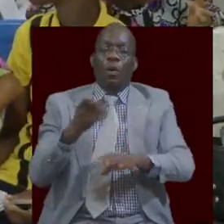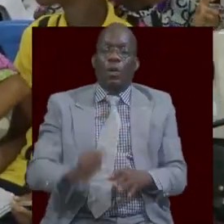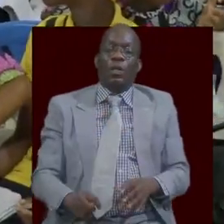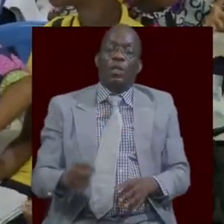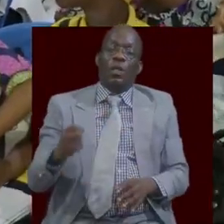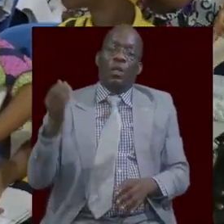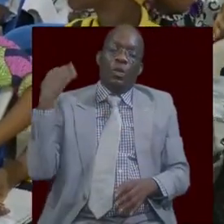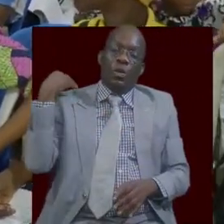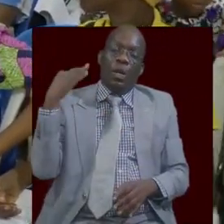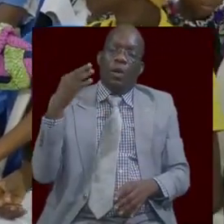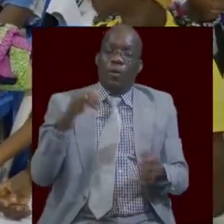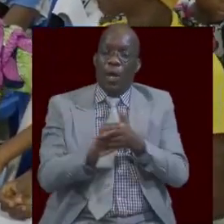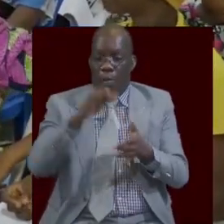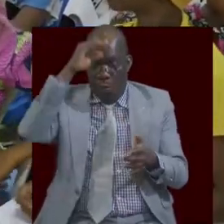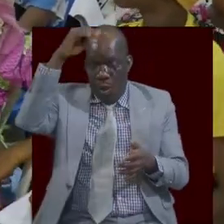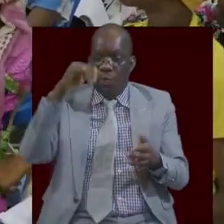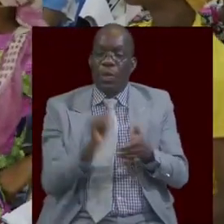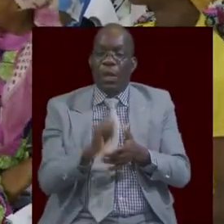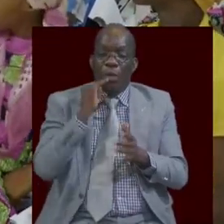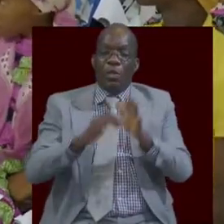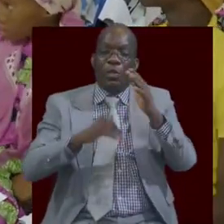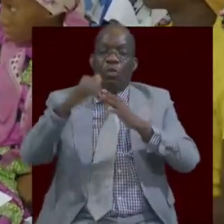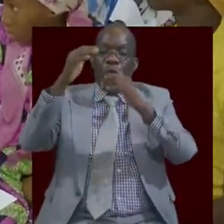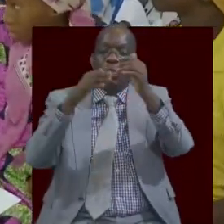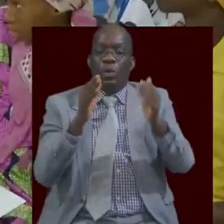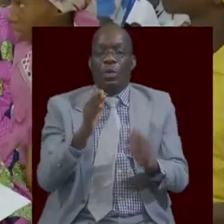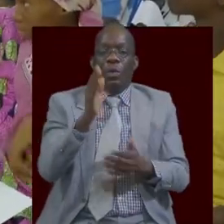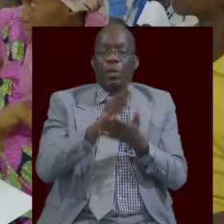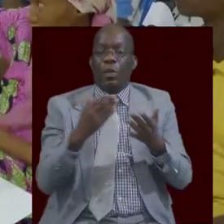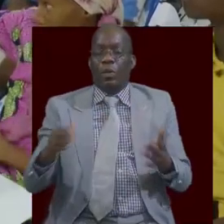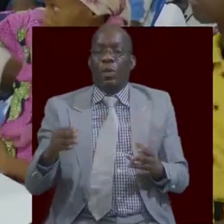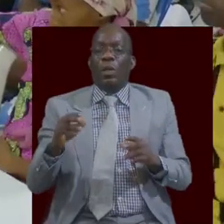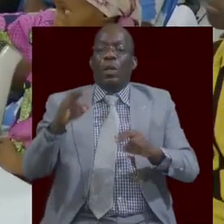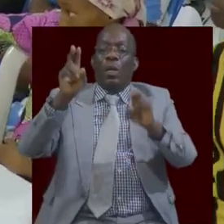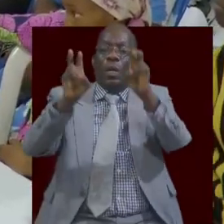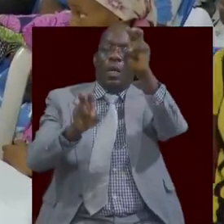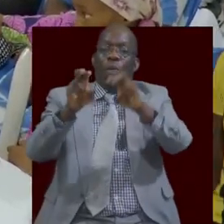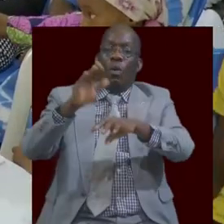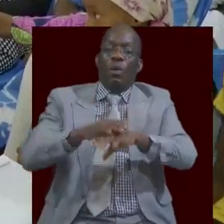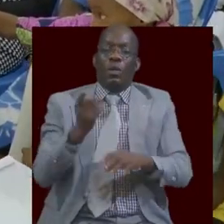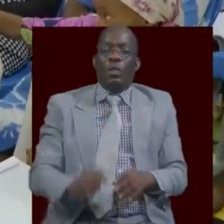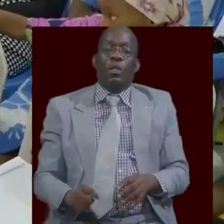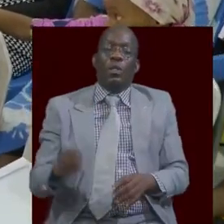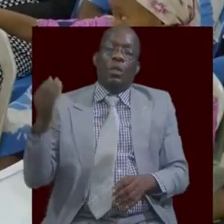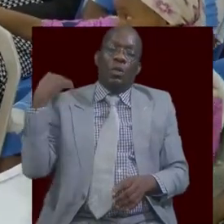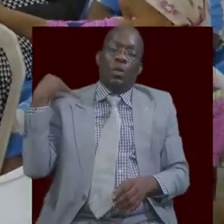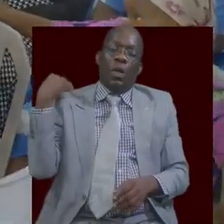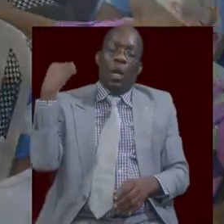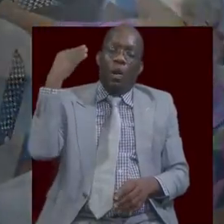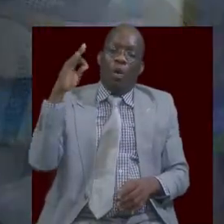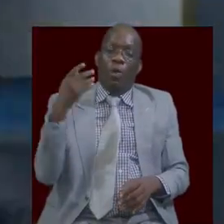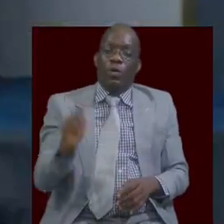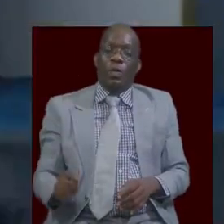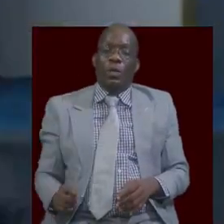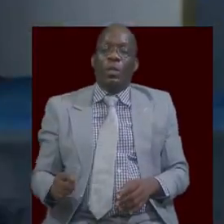something. Climb on the shoulder of that doctor. Climb on the shoulder of the